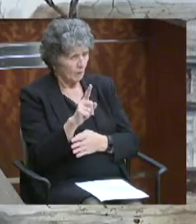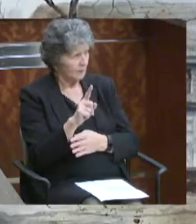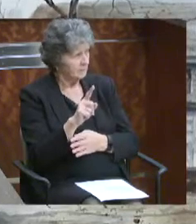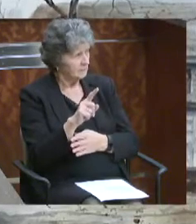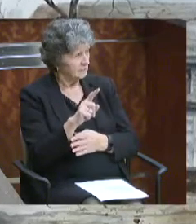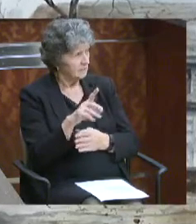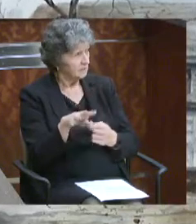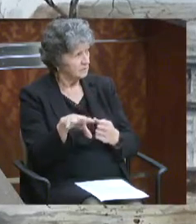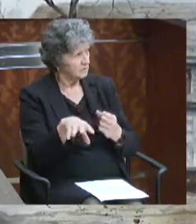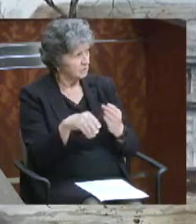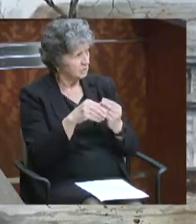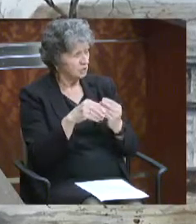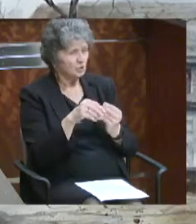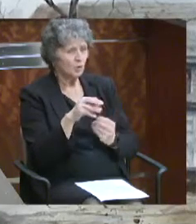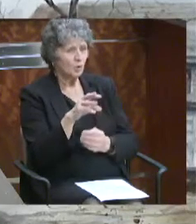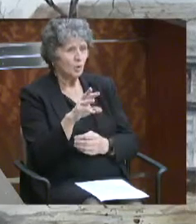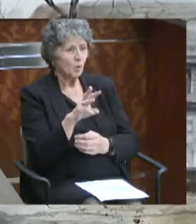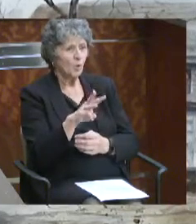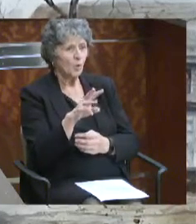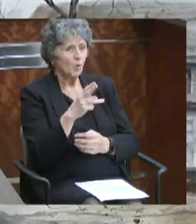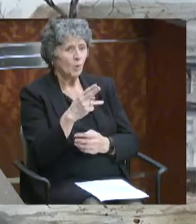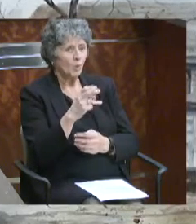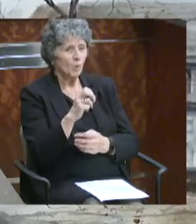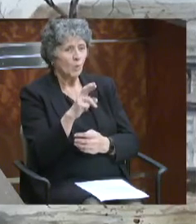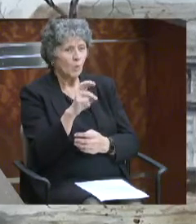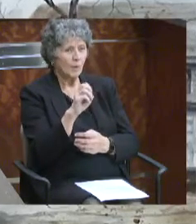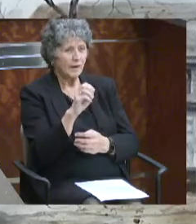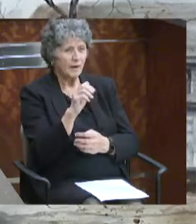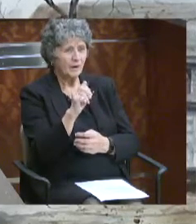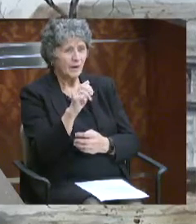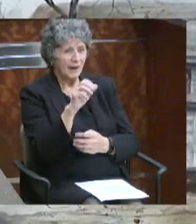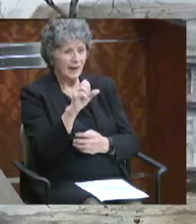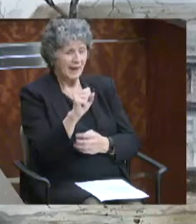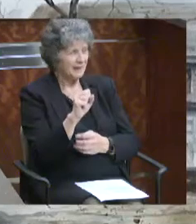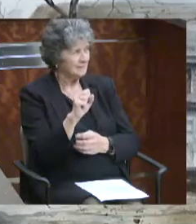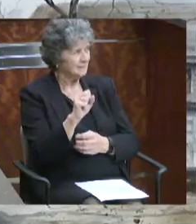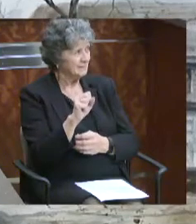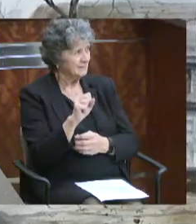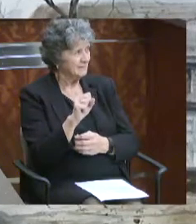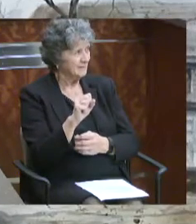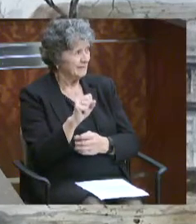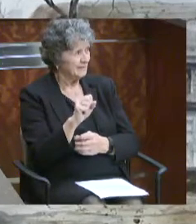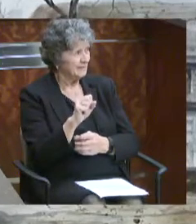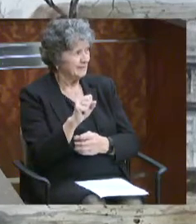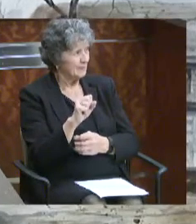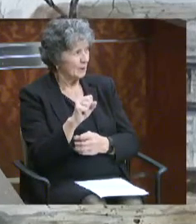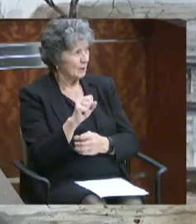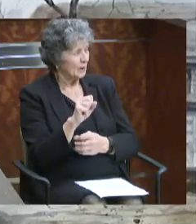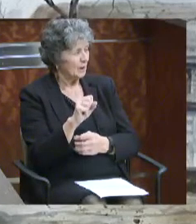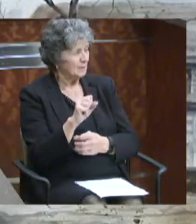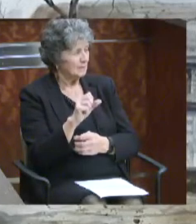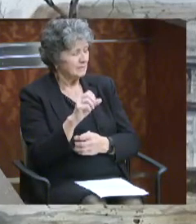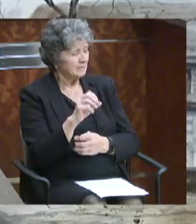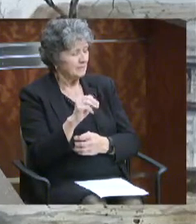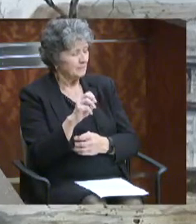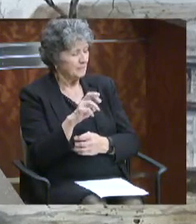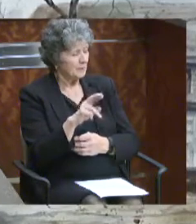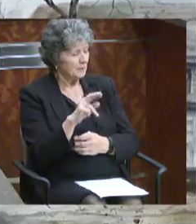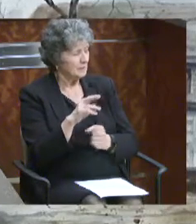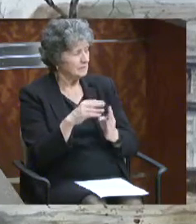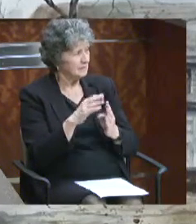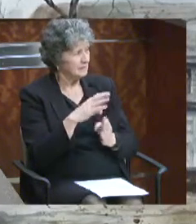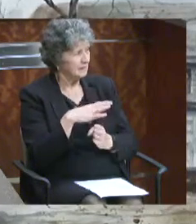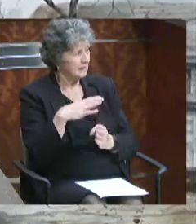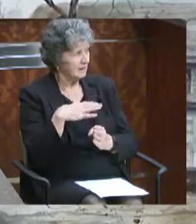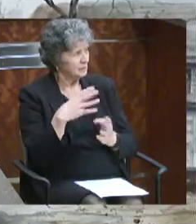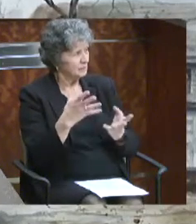additional whereas that was added that you should have. The third whereas now says, whereas the mayor and city council desire to